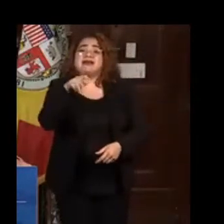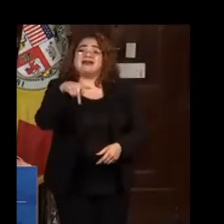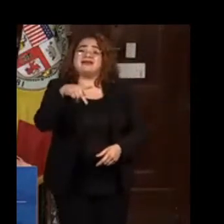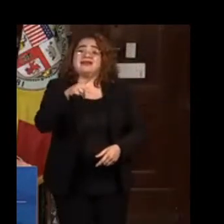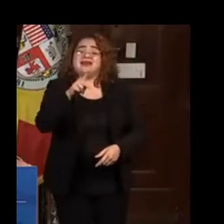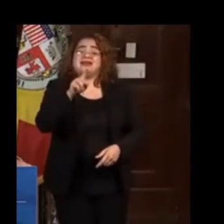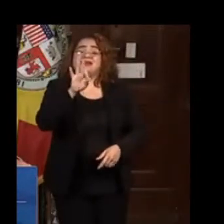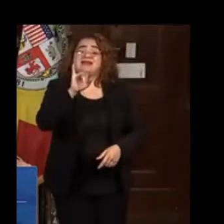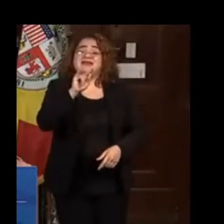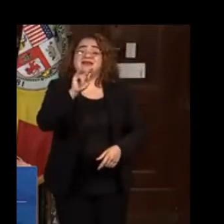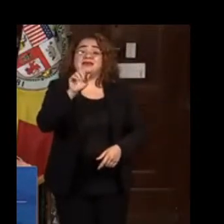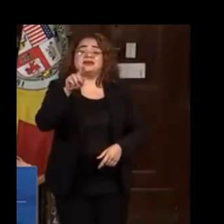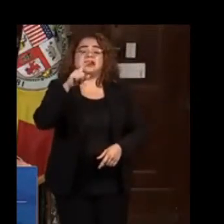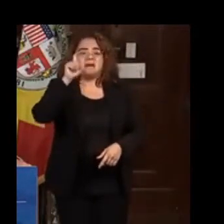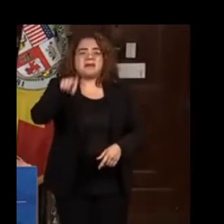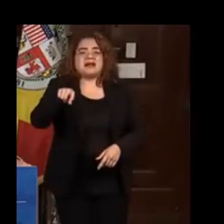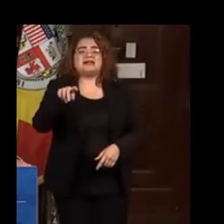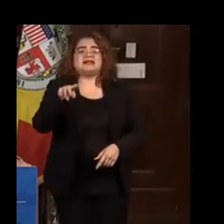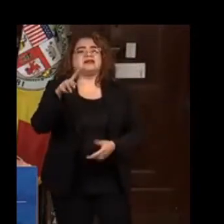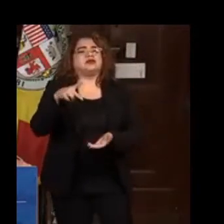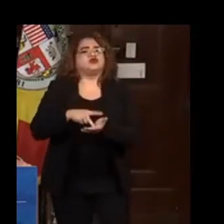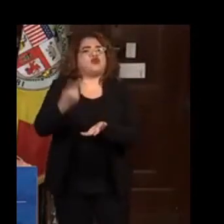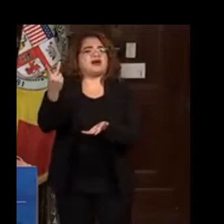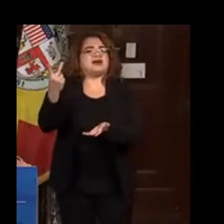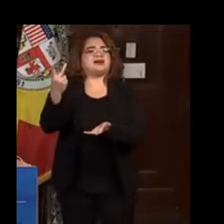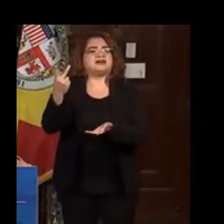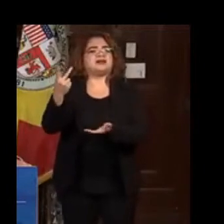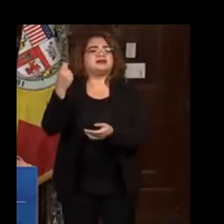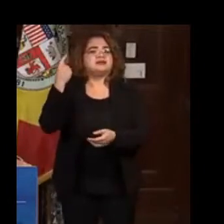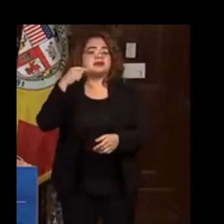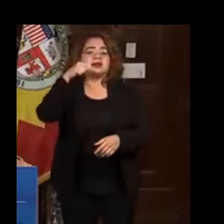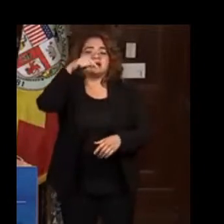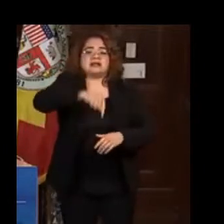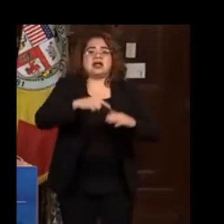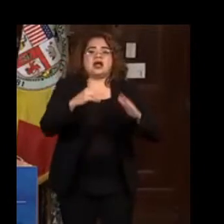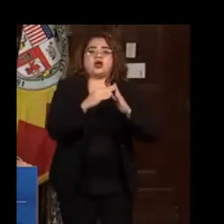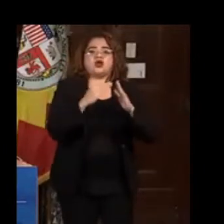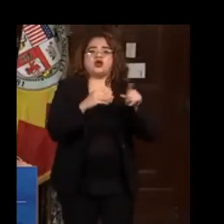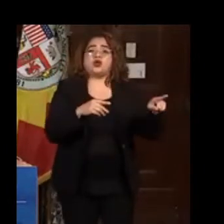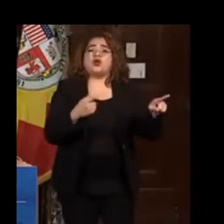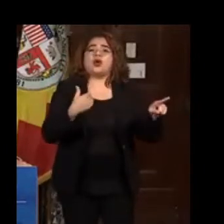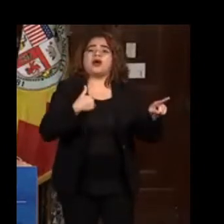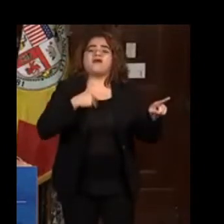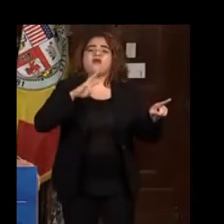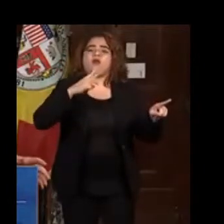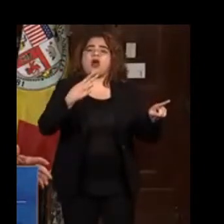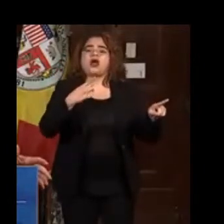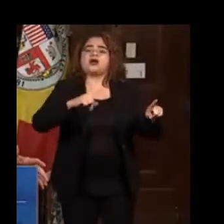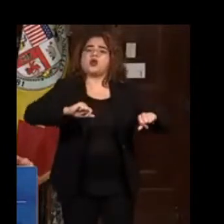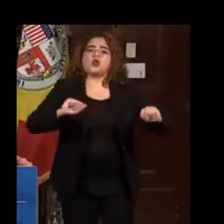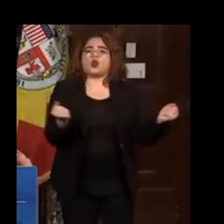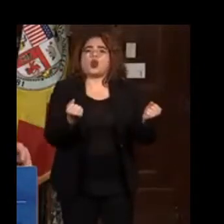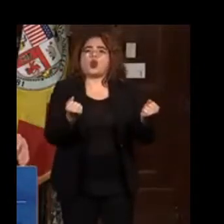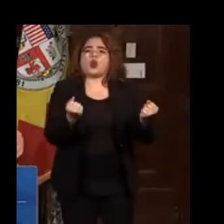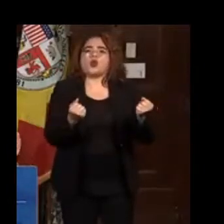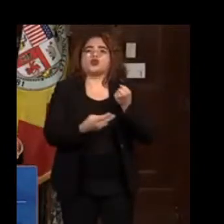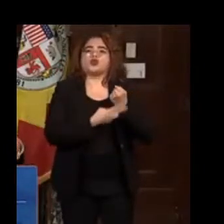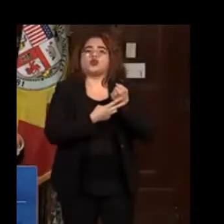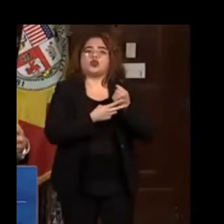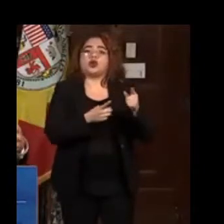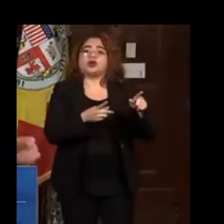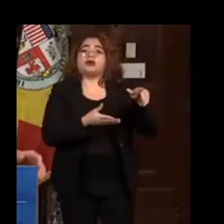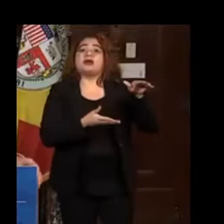be kept extremely cold. But lo and behold, downtown here, we have amazing warehouses for cold storage where